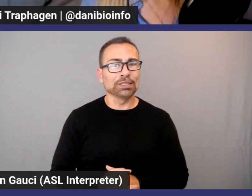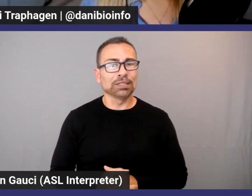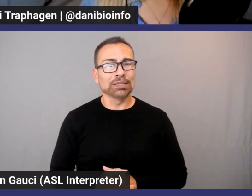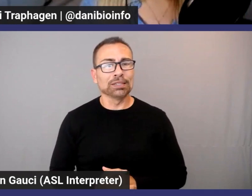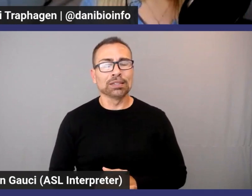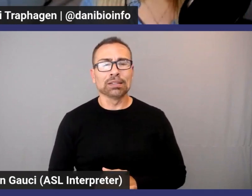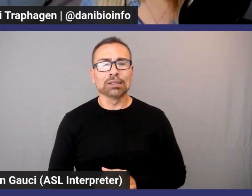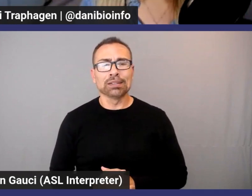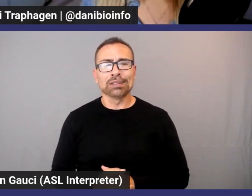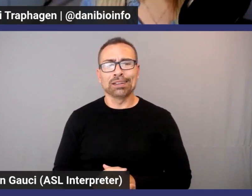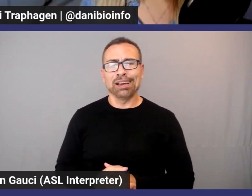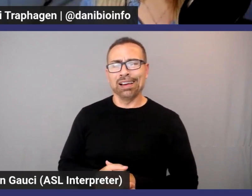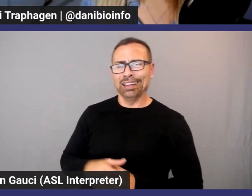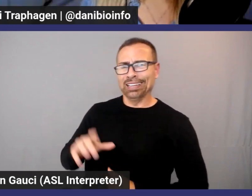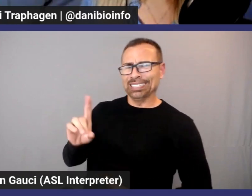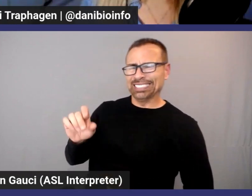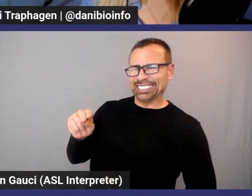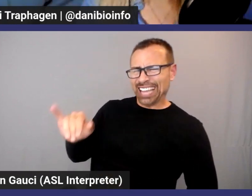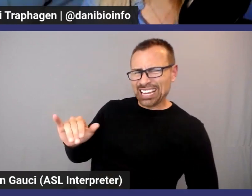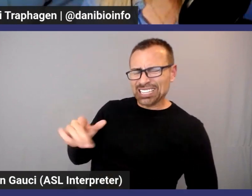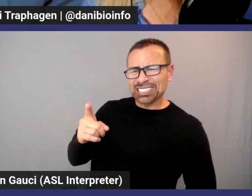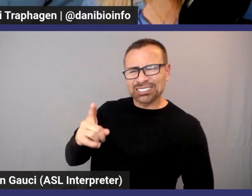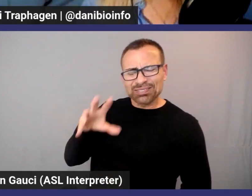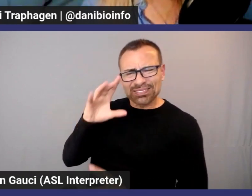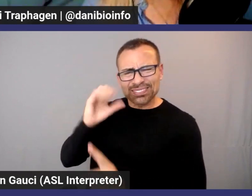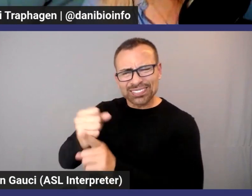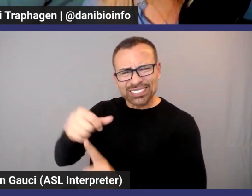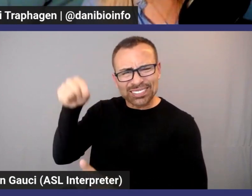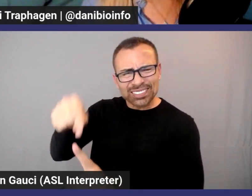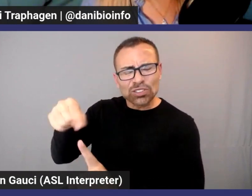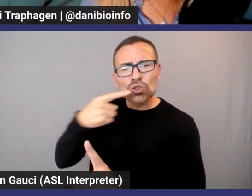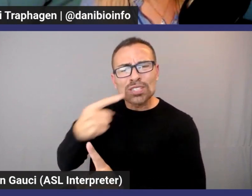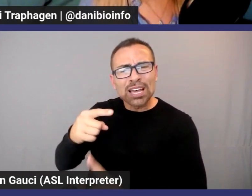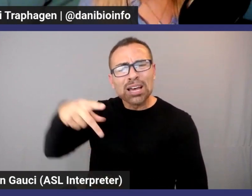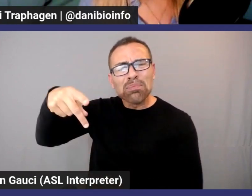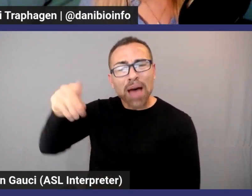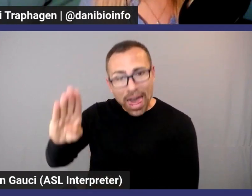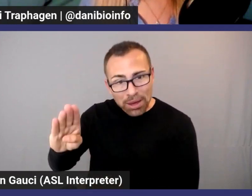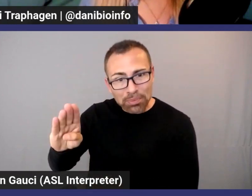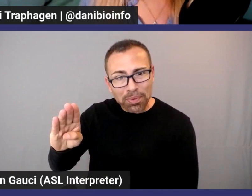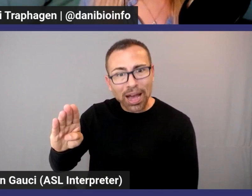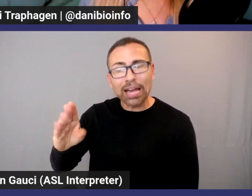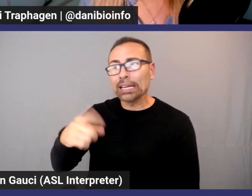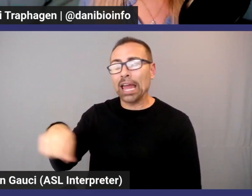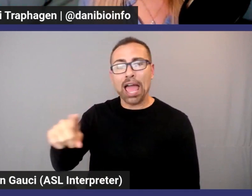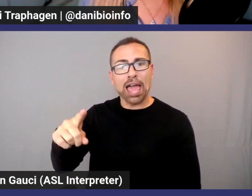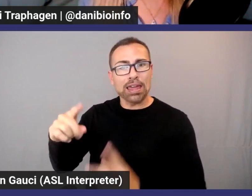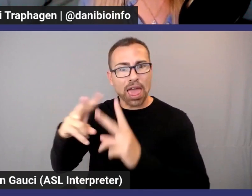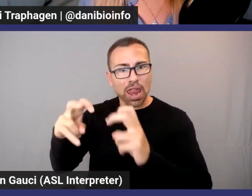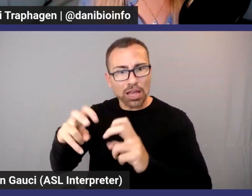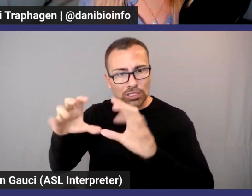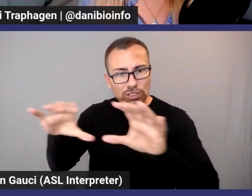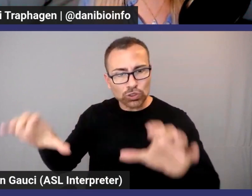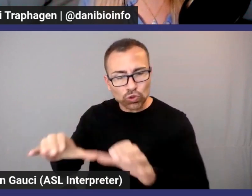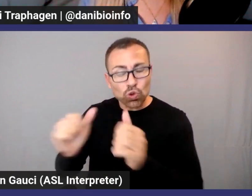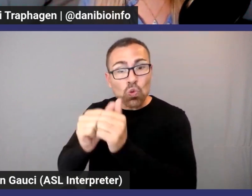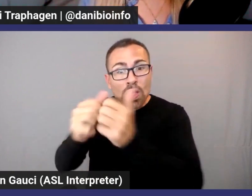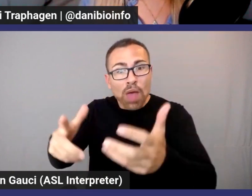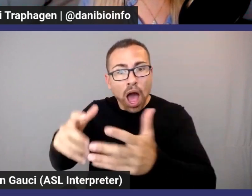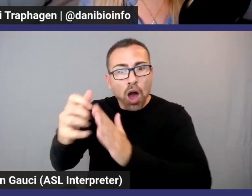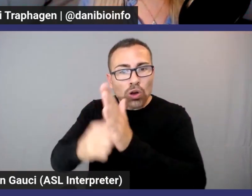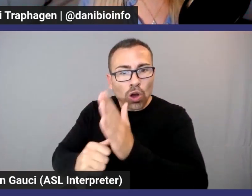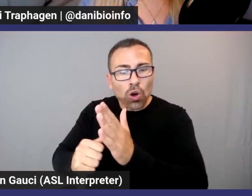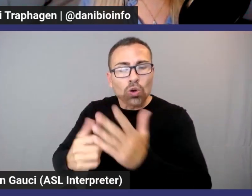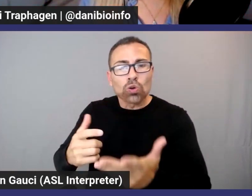mean, petabyte scale and giving analysts the power to really utilize that data with a no-code solution. I mean, that's huge.